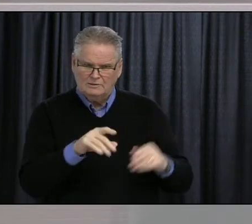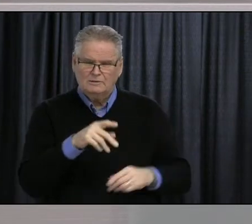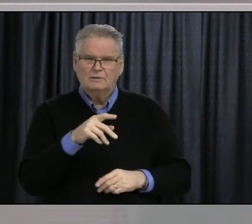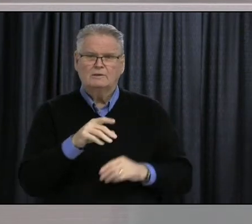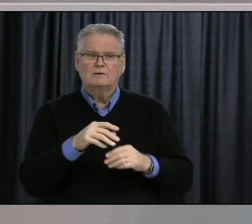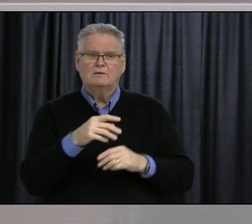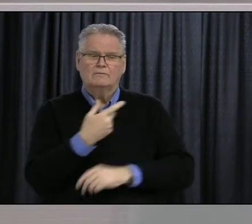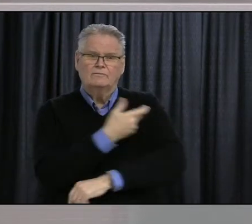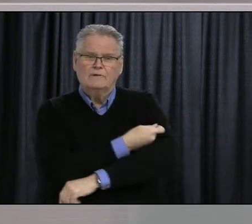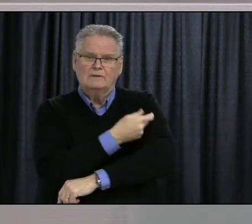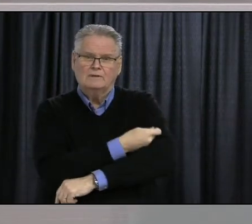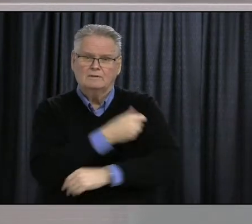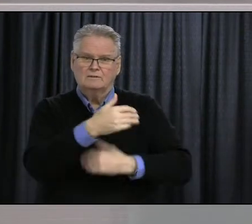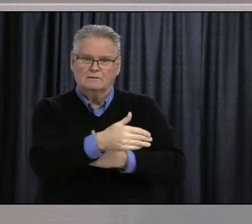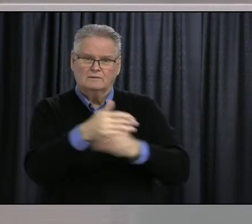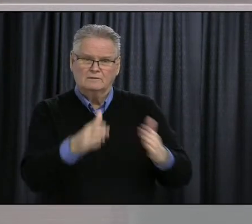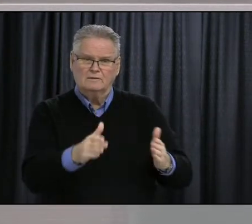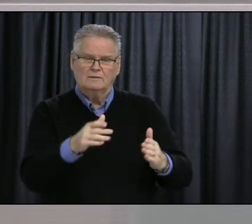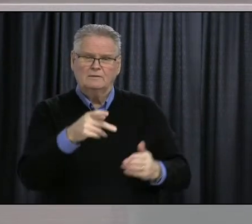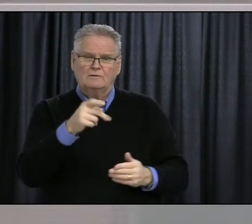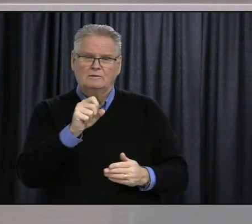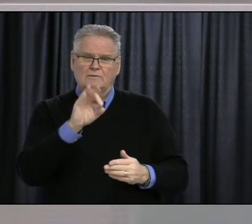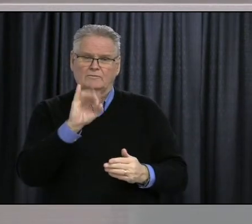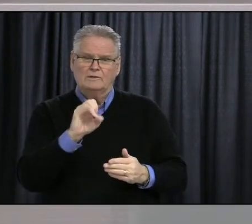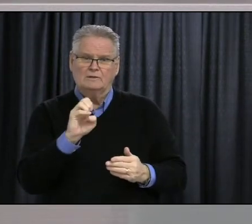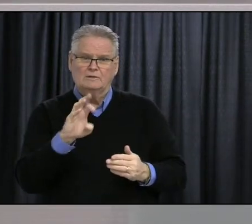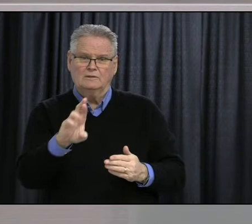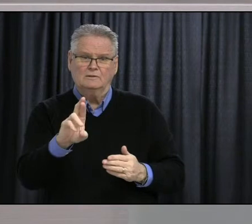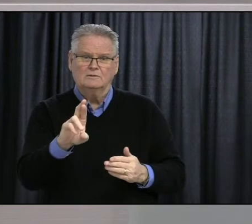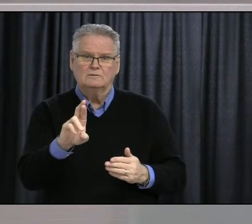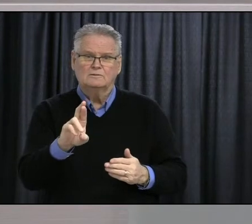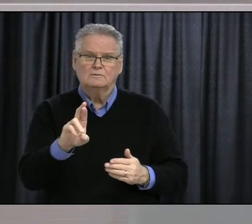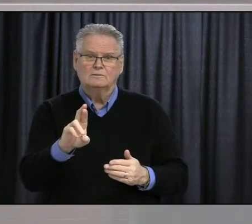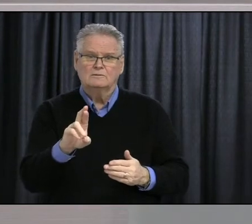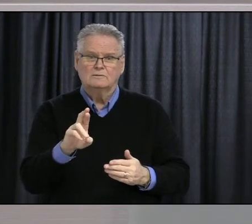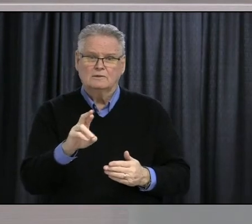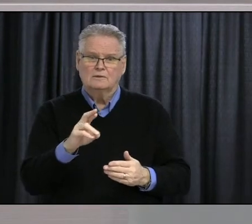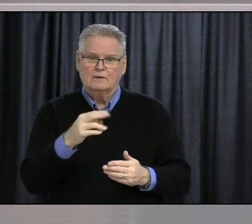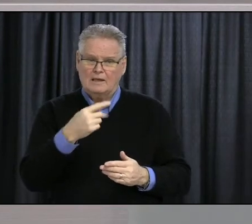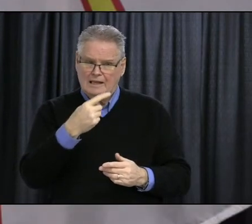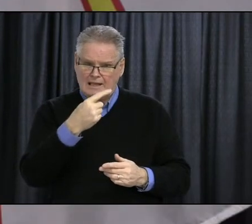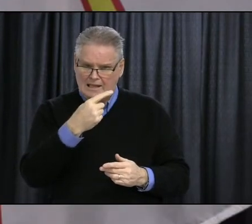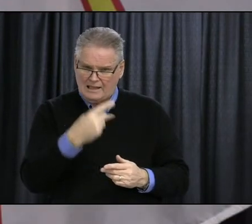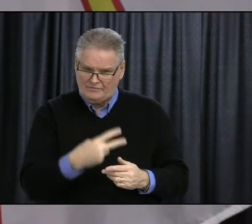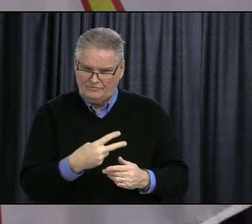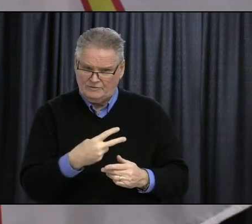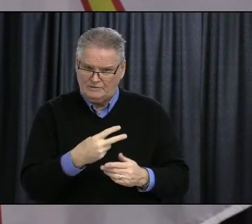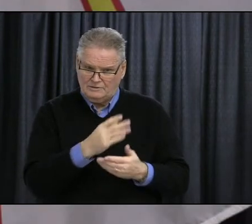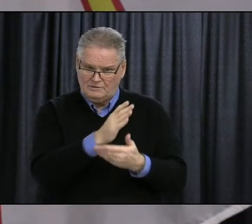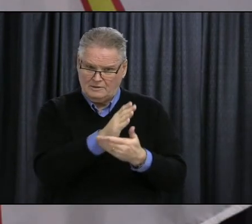at half of our usual dosage amounts coming on that trip?